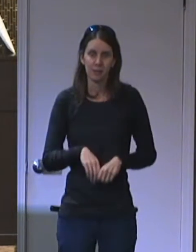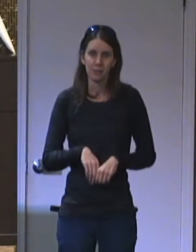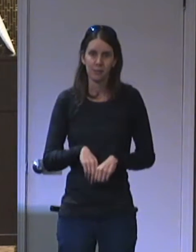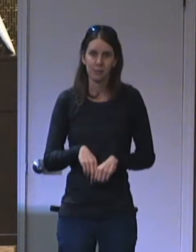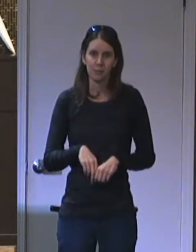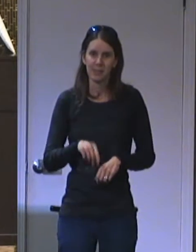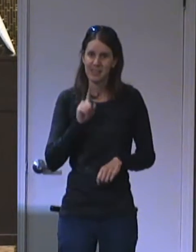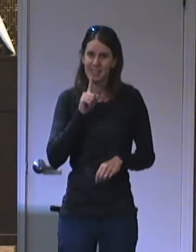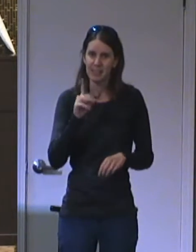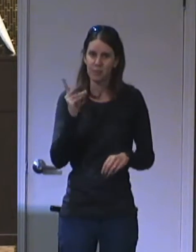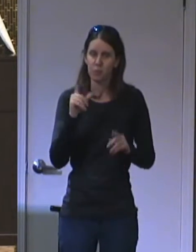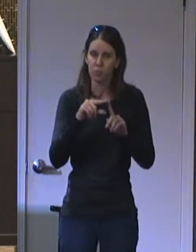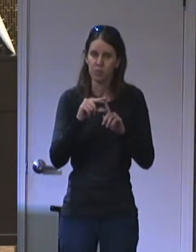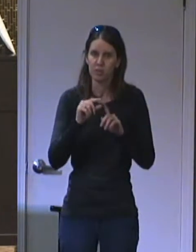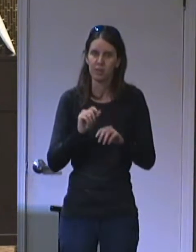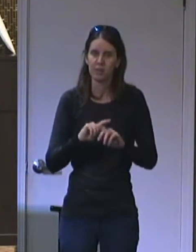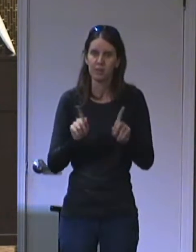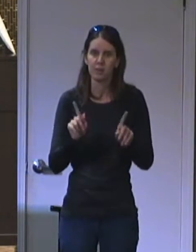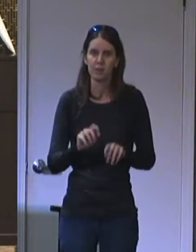of what we just saw.